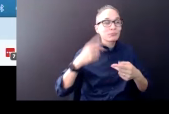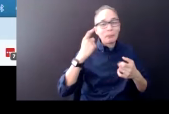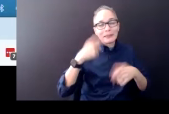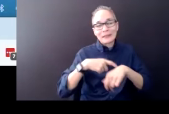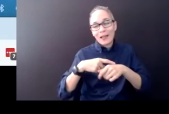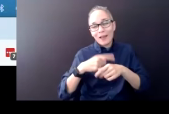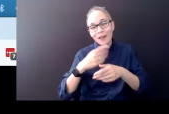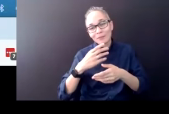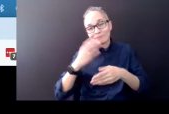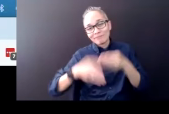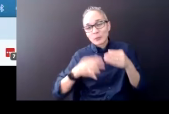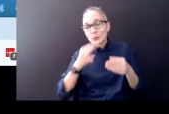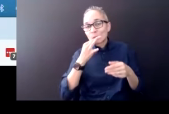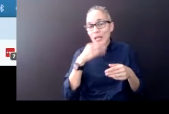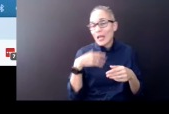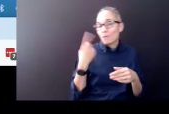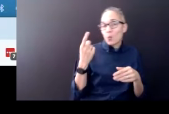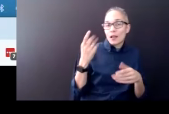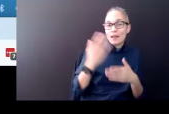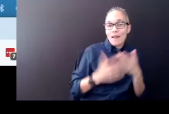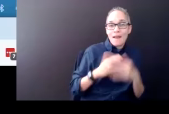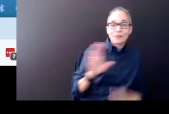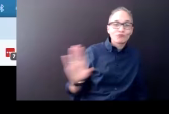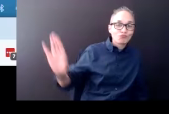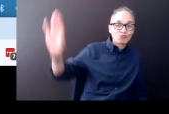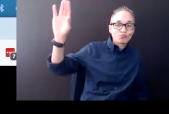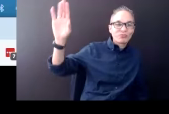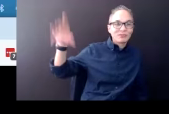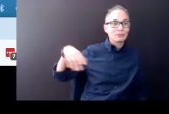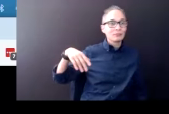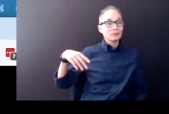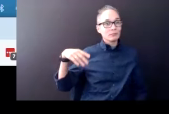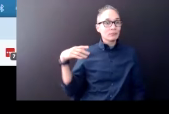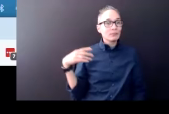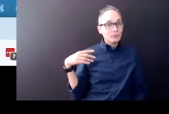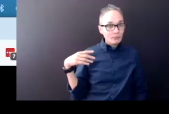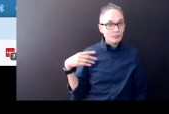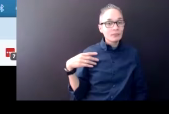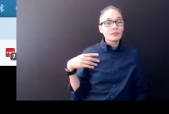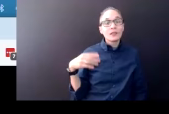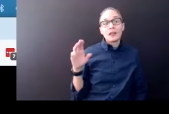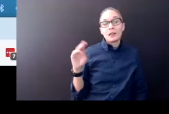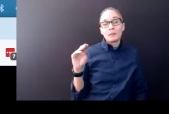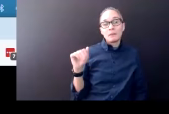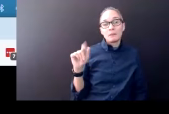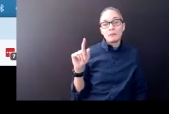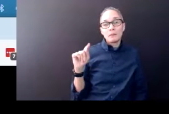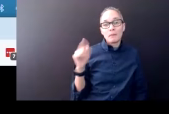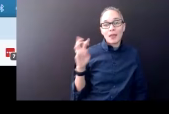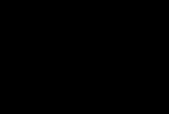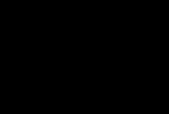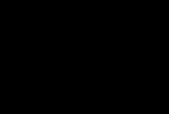means, but Oh, we have a hand raised yeah, for yeah, go Matthew ahead. Hodge. Somebody else. Come on, pipe in. Yeah, that was me.